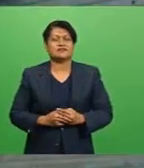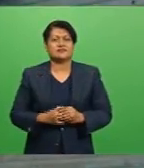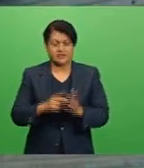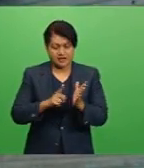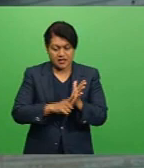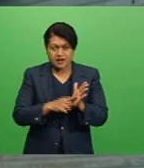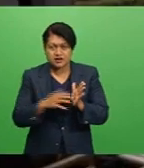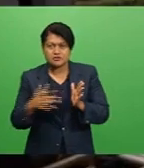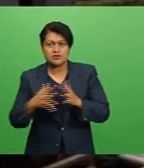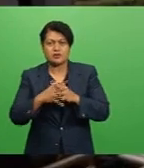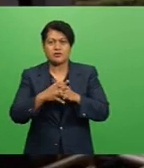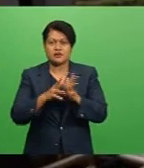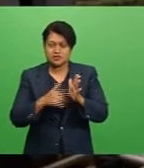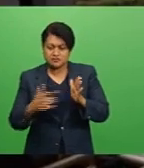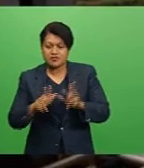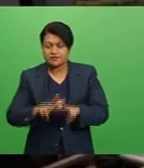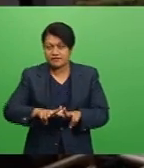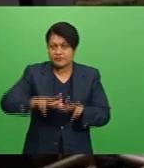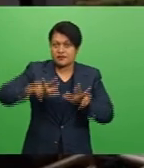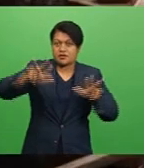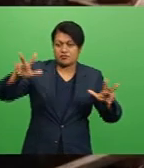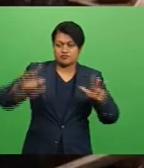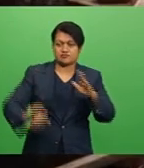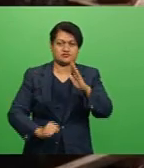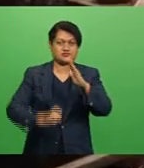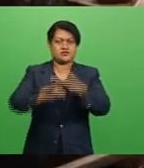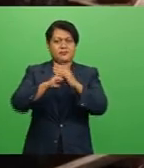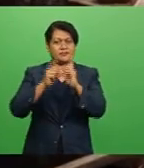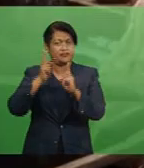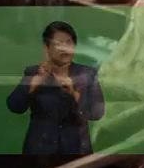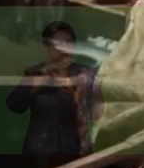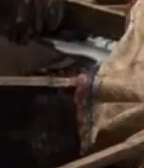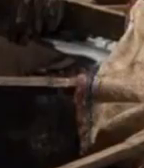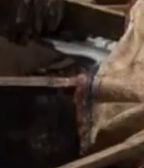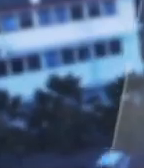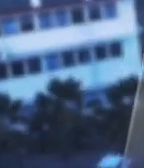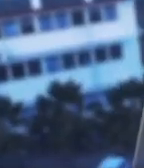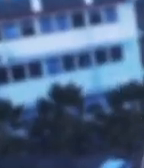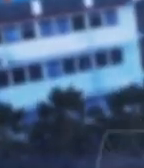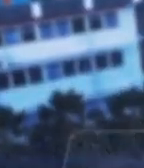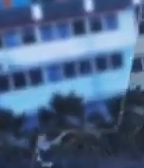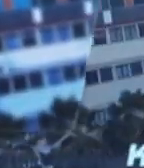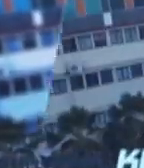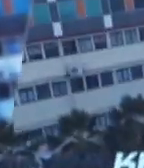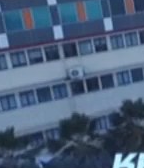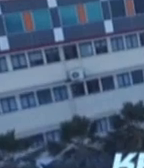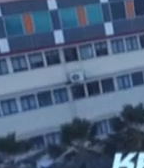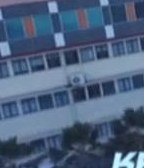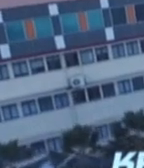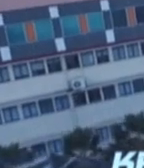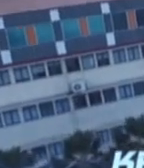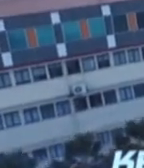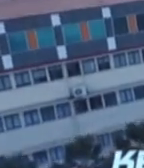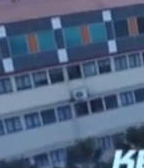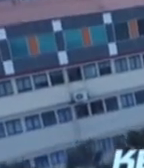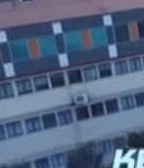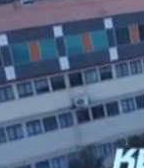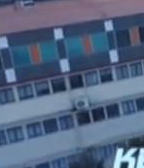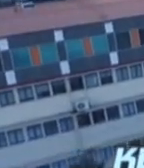And Lekutu and Wainunu in Vanuatu are top priority. From the studios of FBC